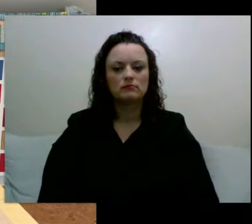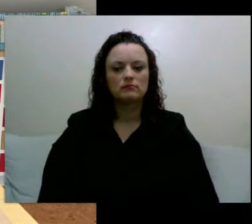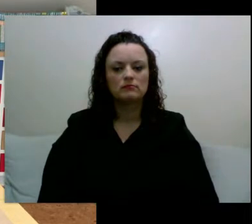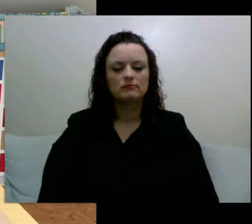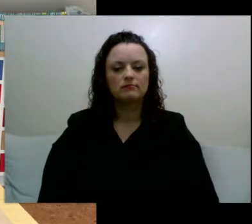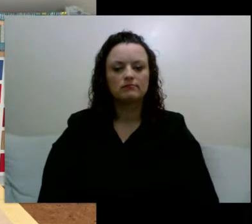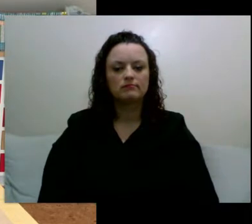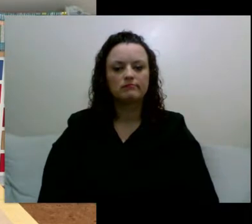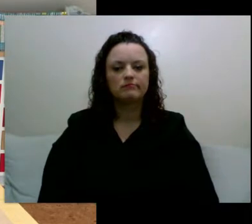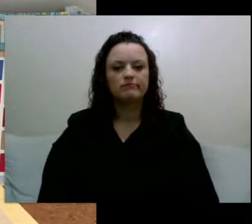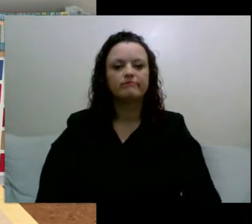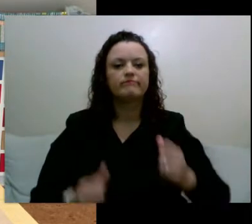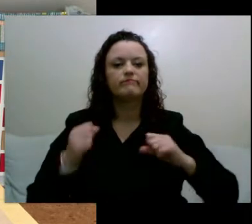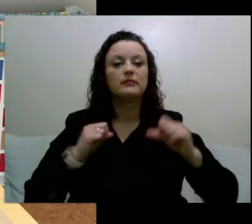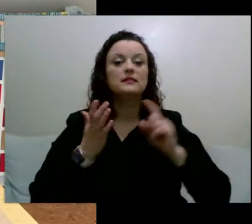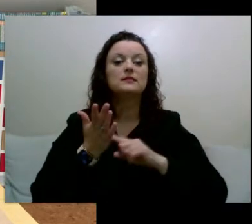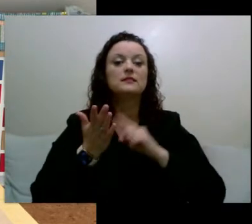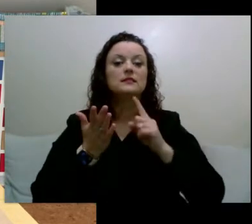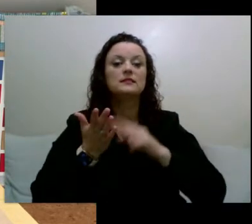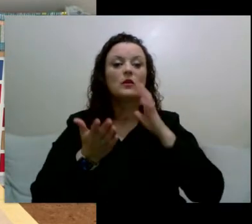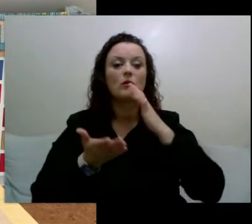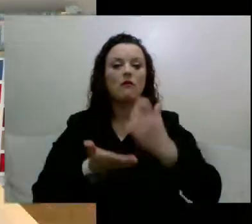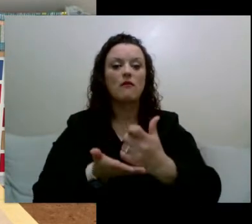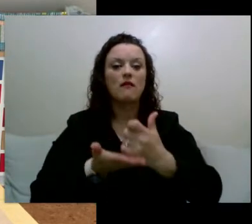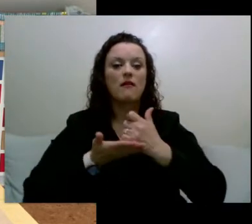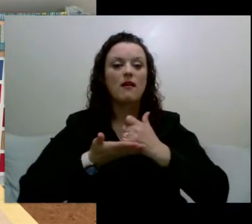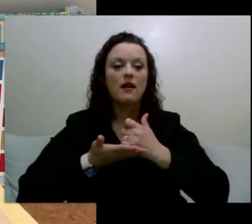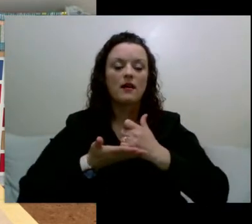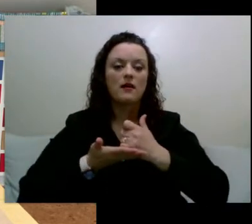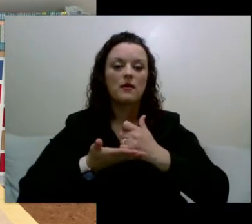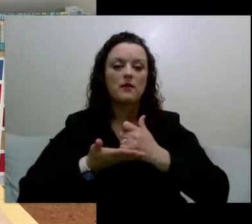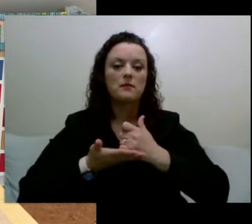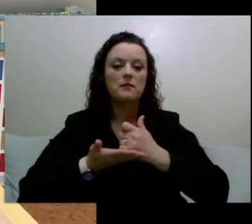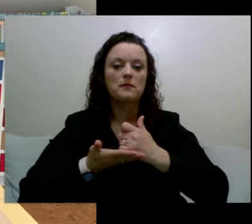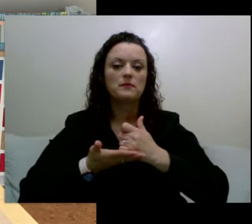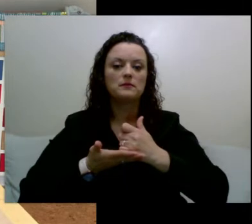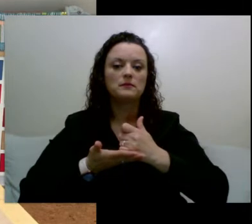Sometimes it helps me when I'm writing